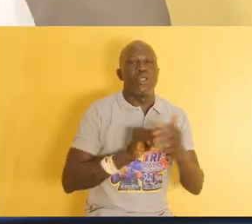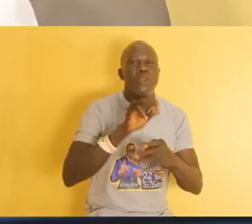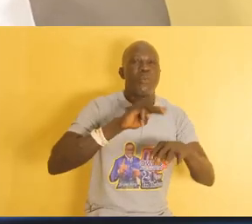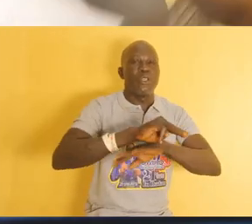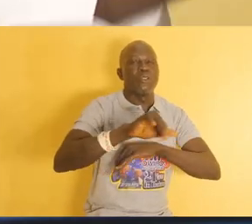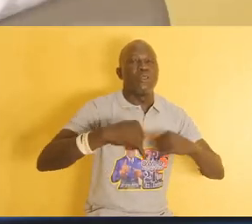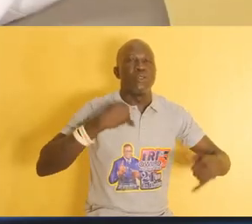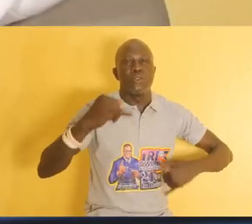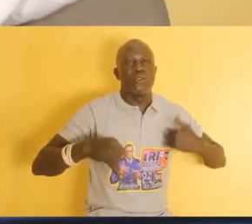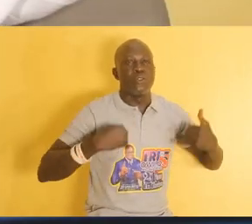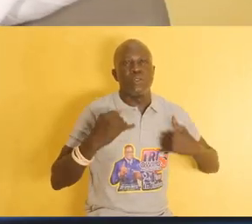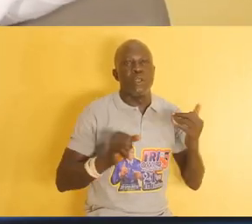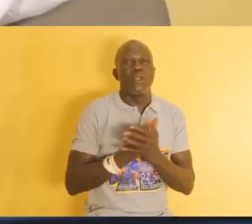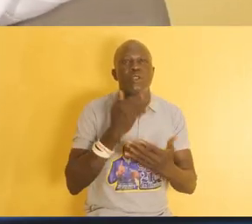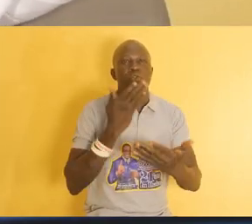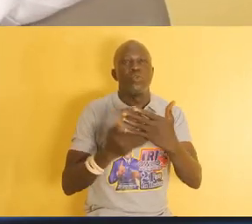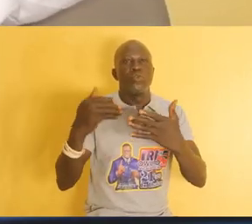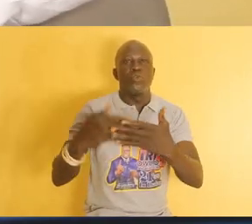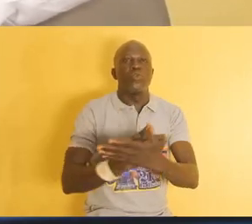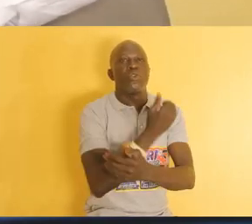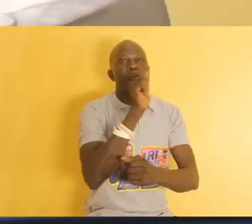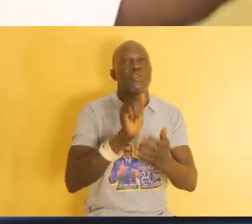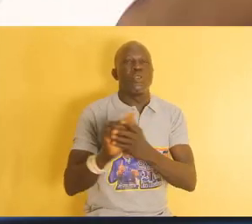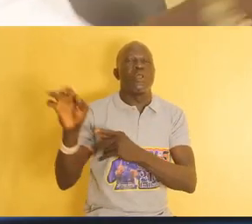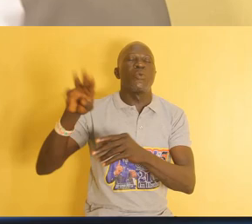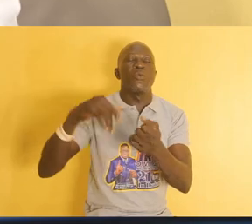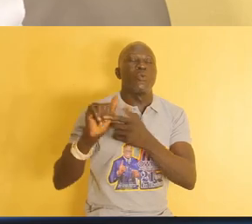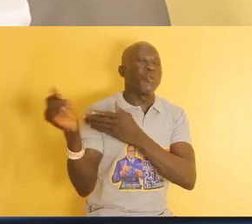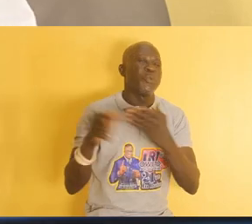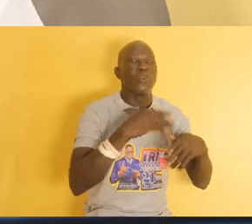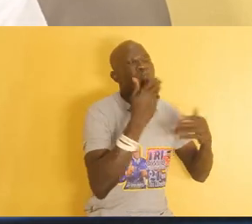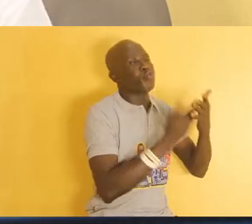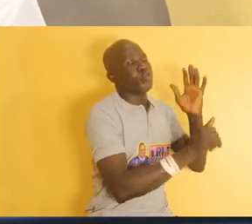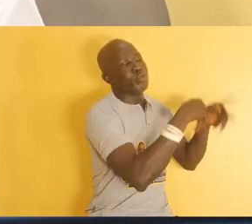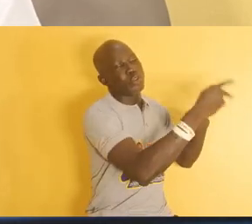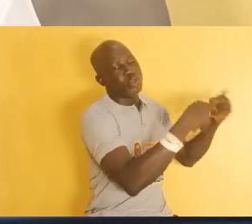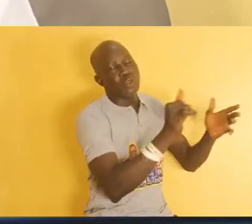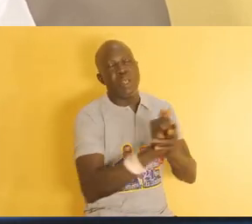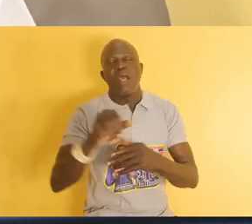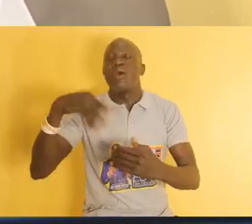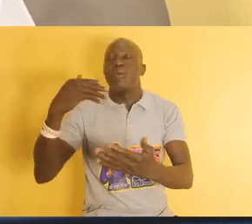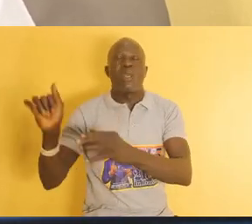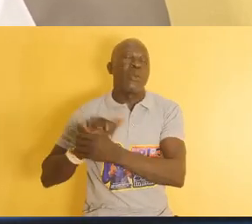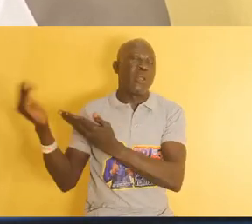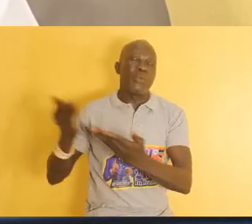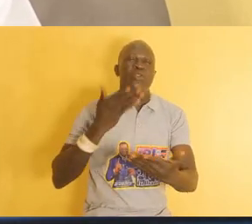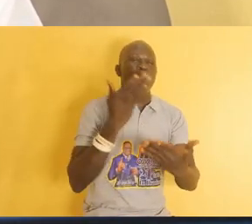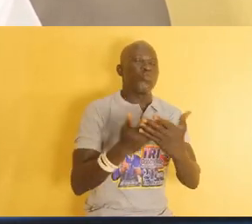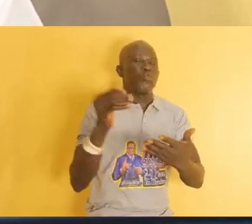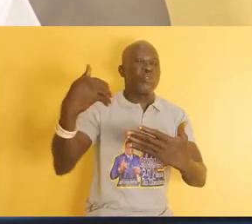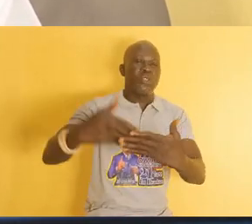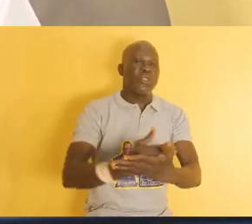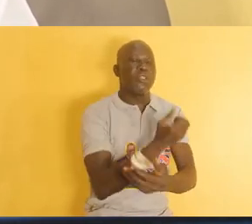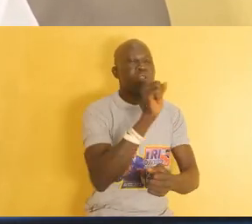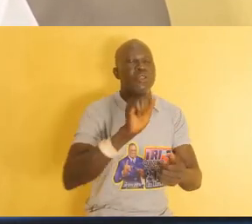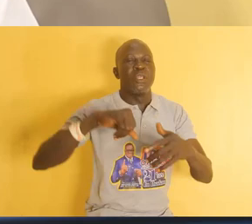ma de you receive message of joy iroyin meji ni woni mo kiri the prophet go around with two good news gba iroyin ayo ni mo mu wa I brought to good news ni